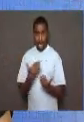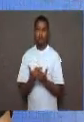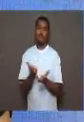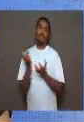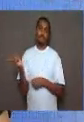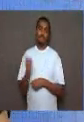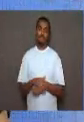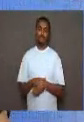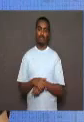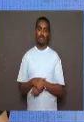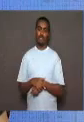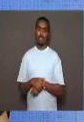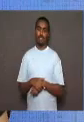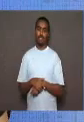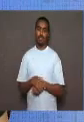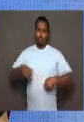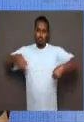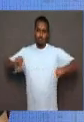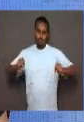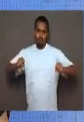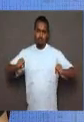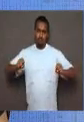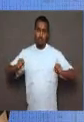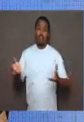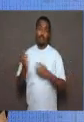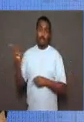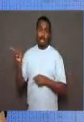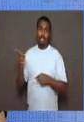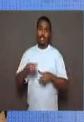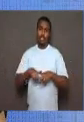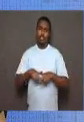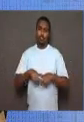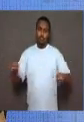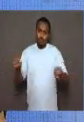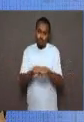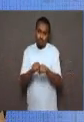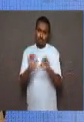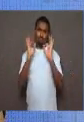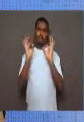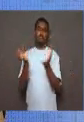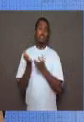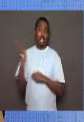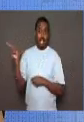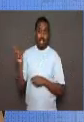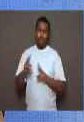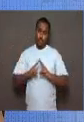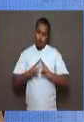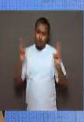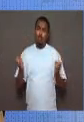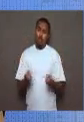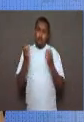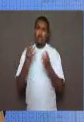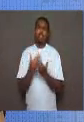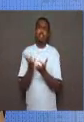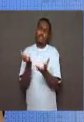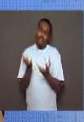money now. He wants a motorcycle. He wants smart shoes. He wants